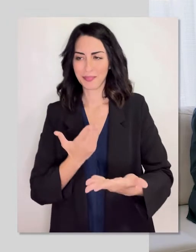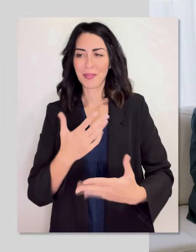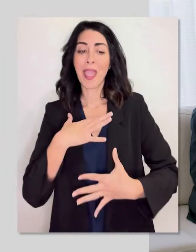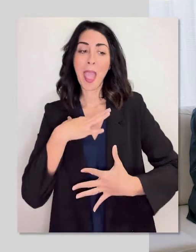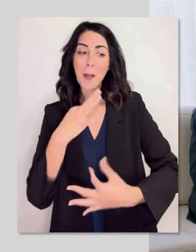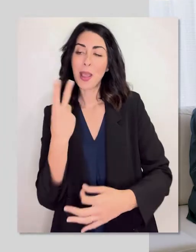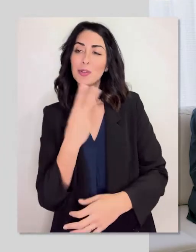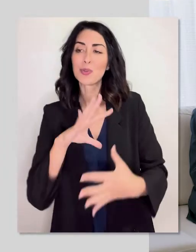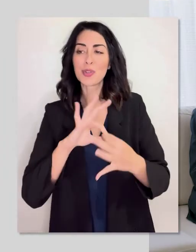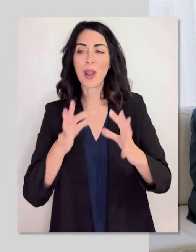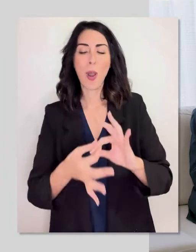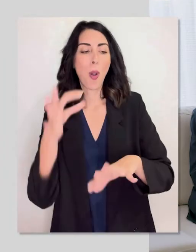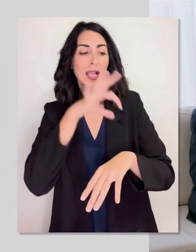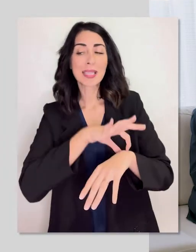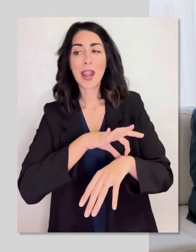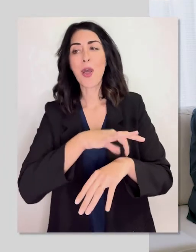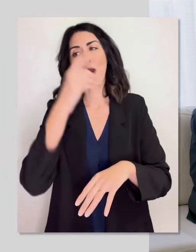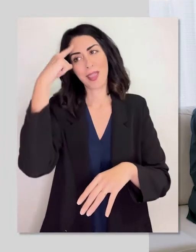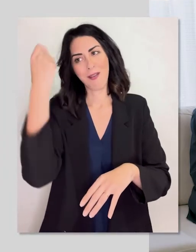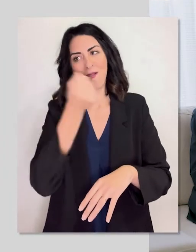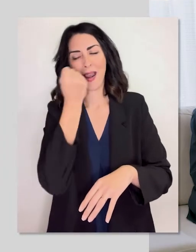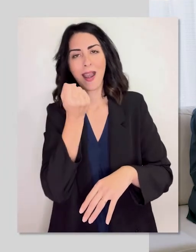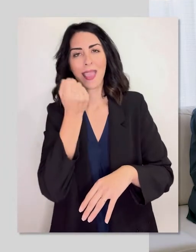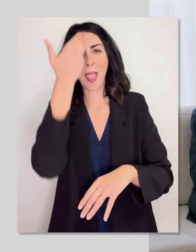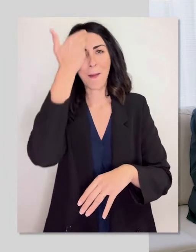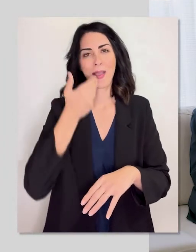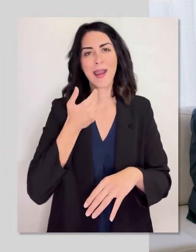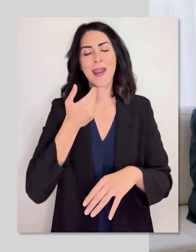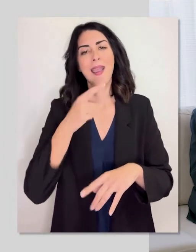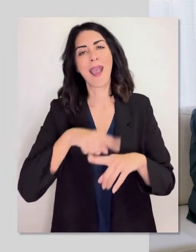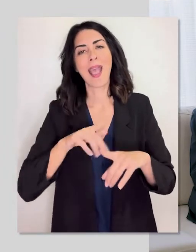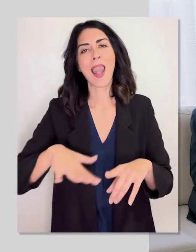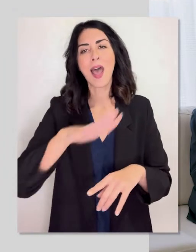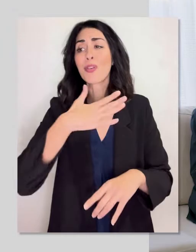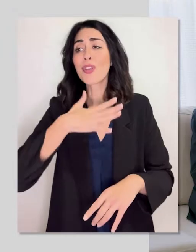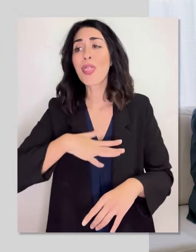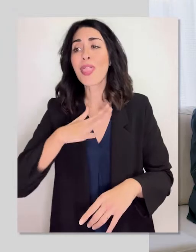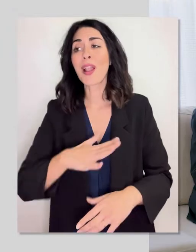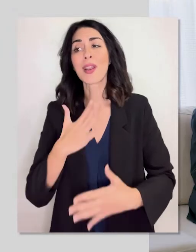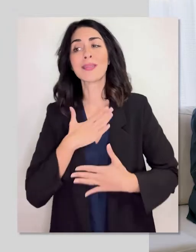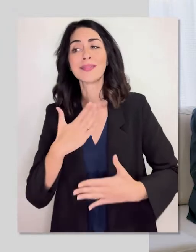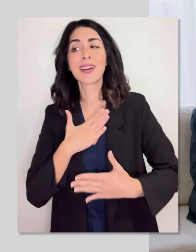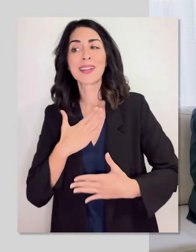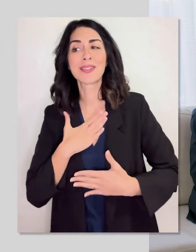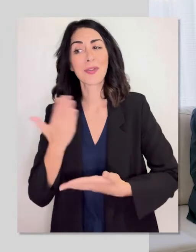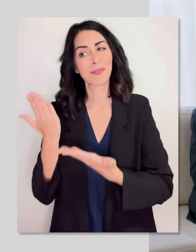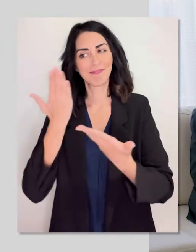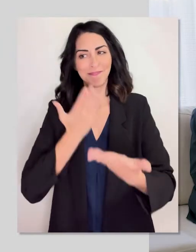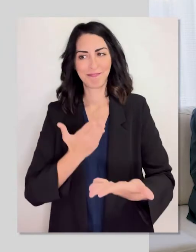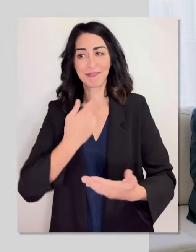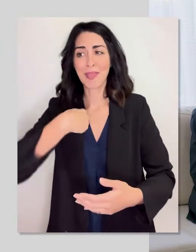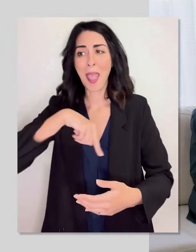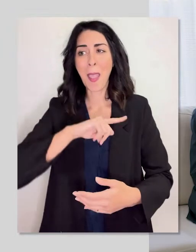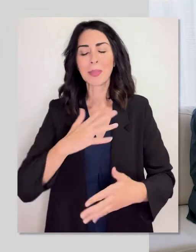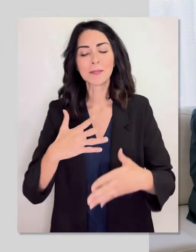On behalf of the Greek Society of Migraine and Headache Patients, I want to welcome you and really thank you. We do appreciate that you will share